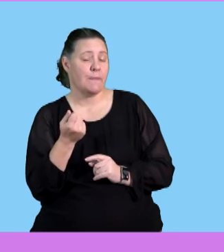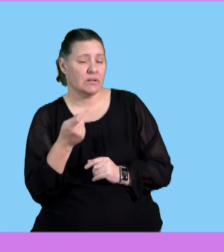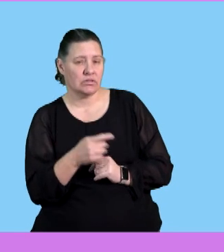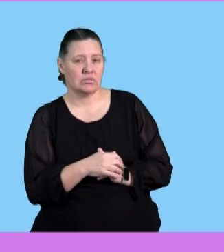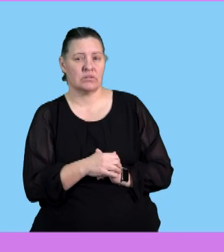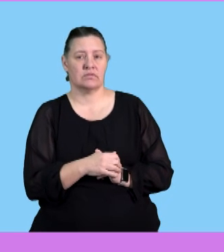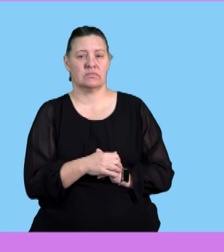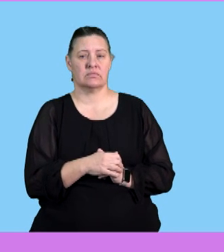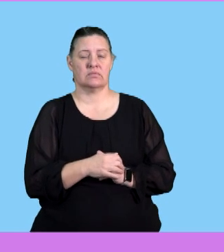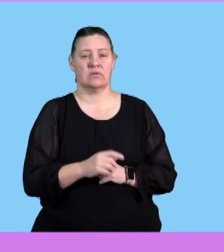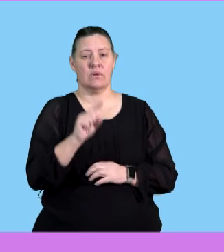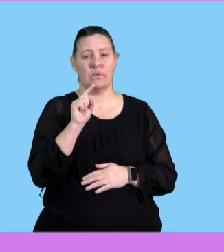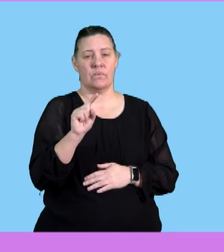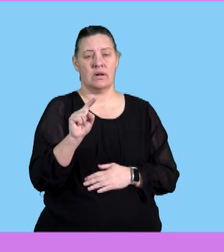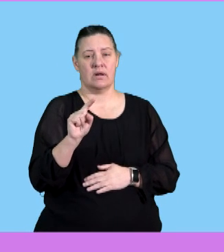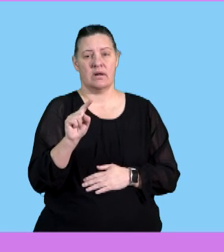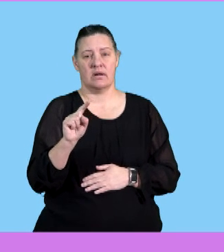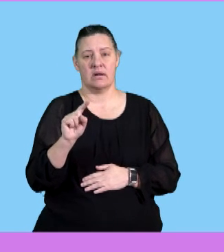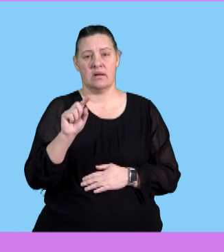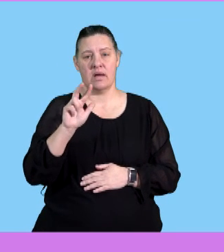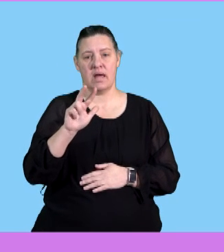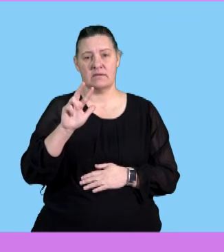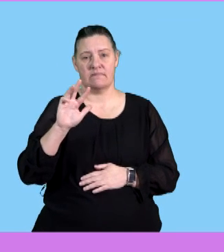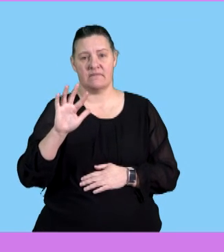sneakers, they cost